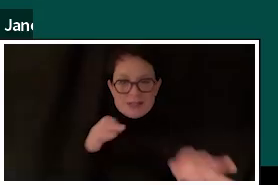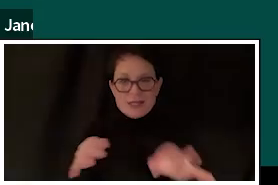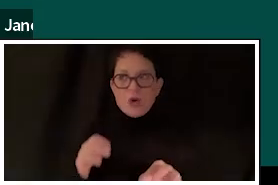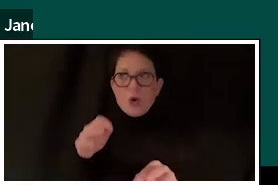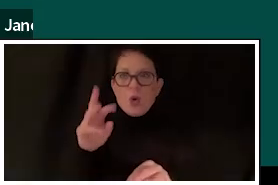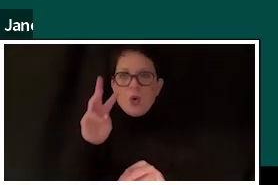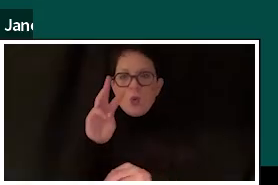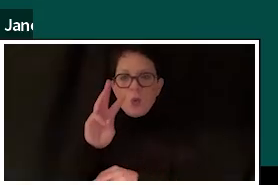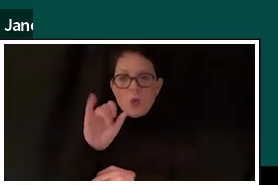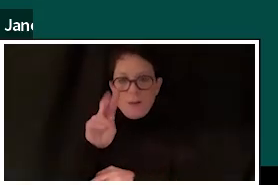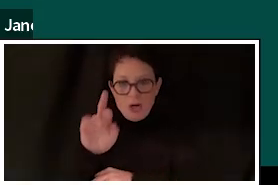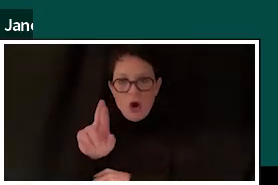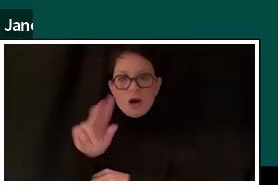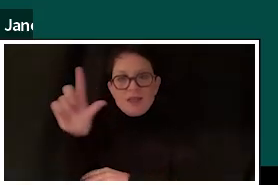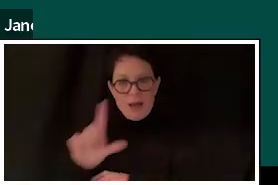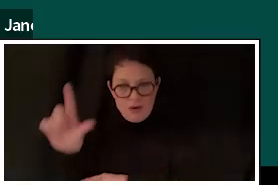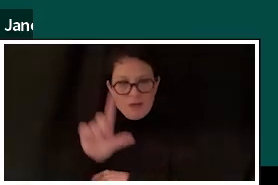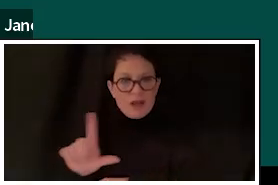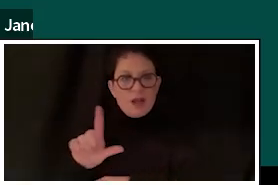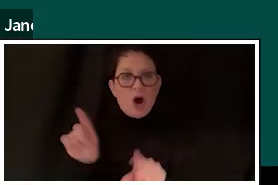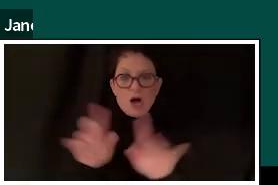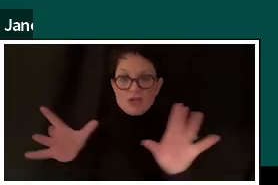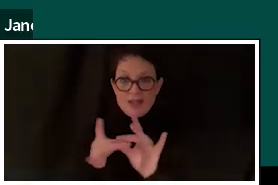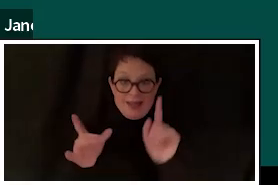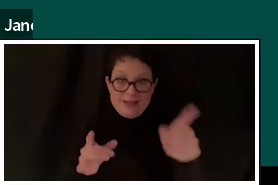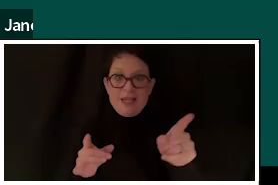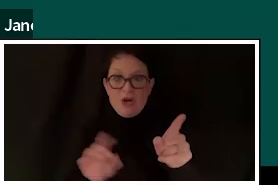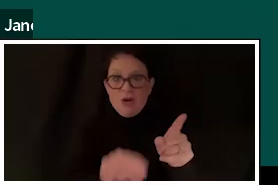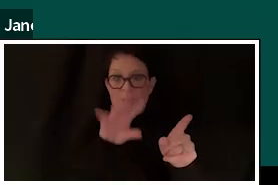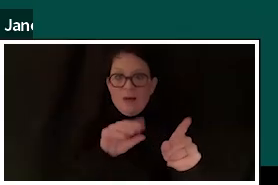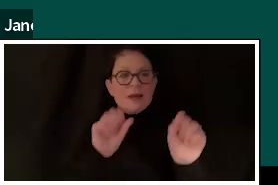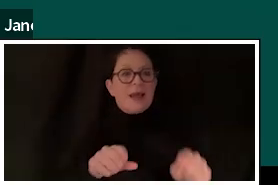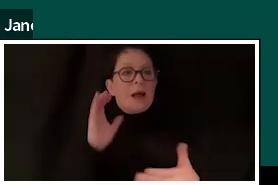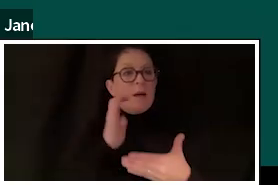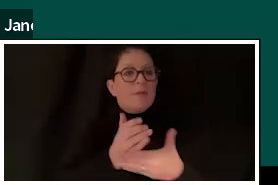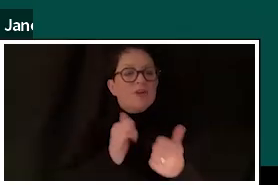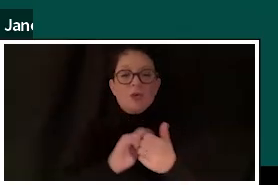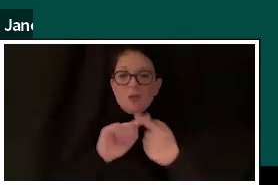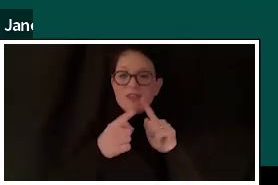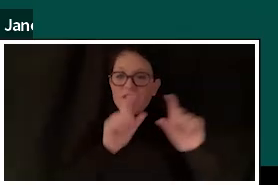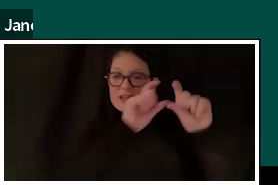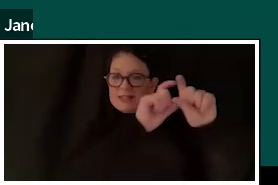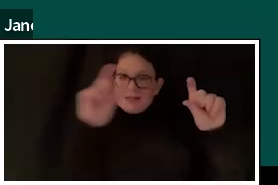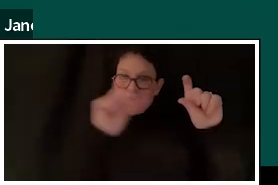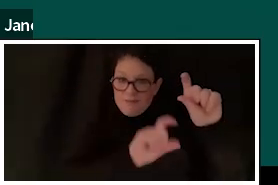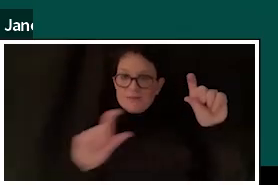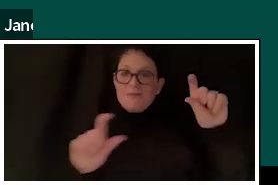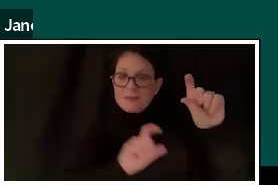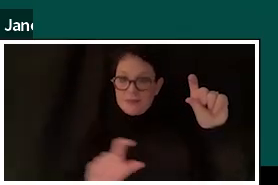Here's a QR code. We also have the link on this slide as well. I can see a picture with a few friends' faces on it.